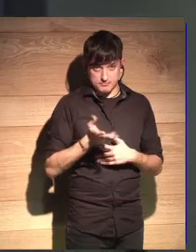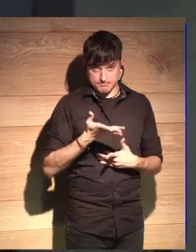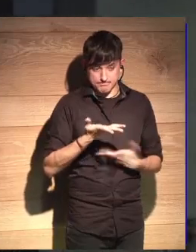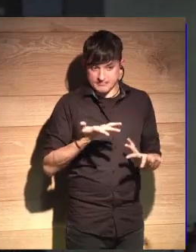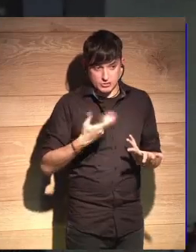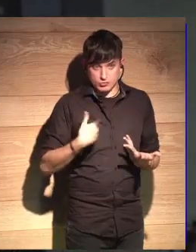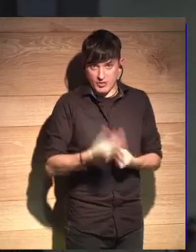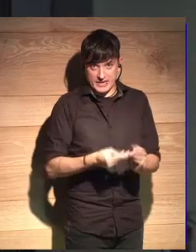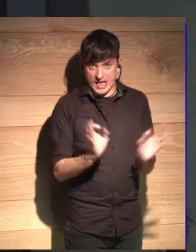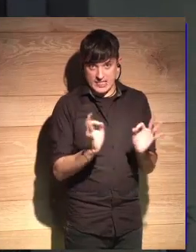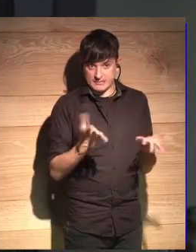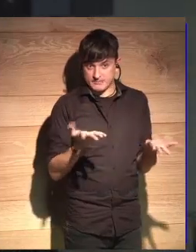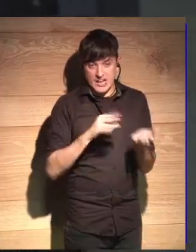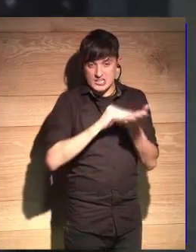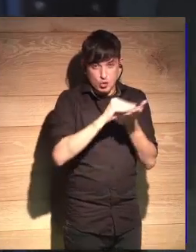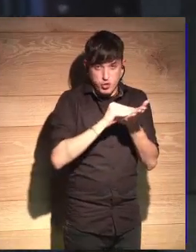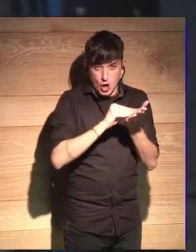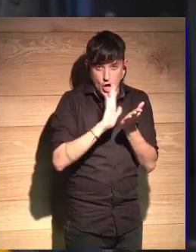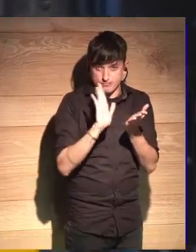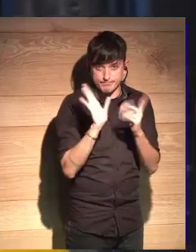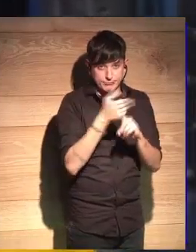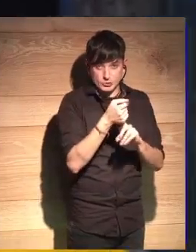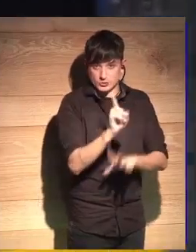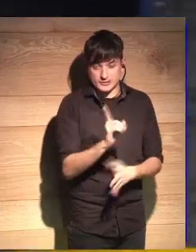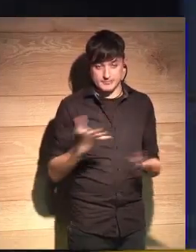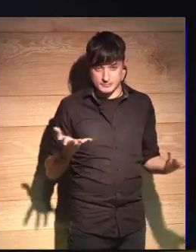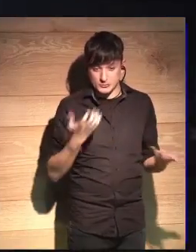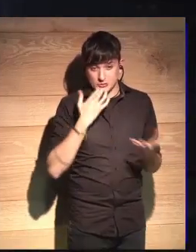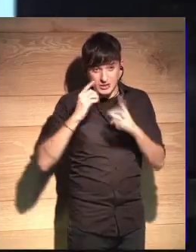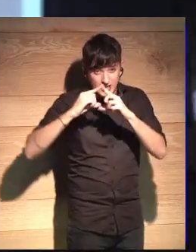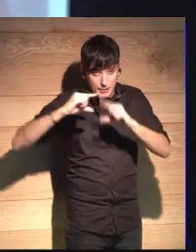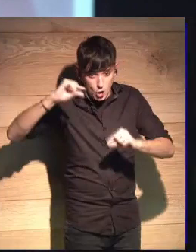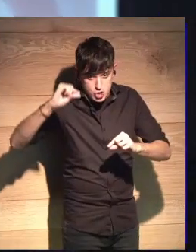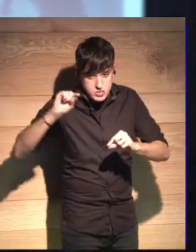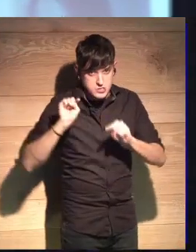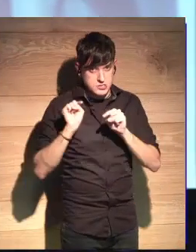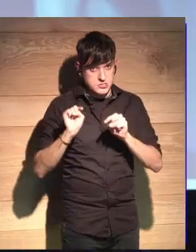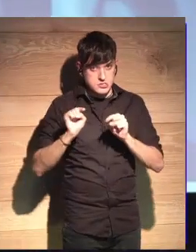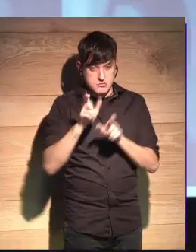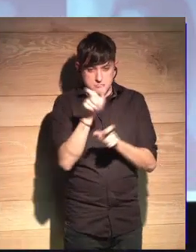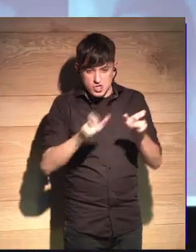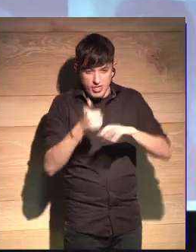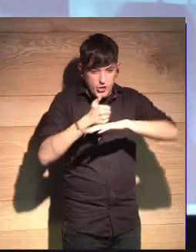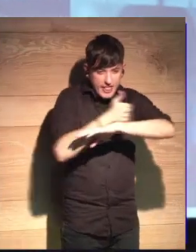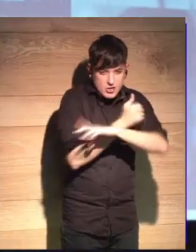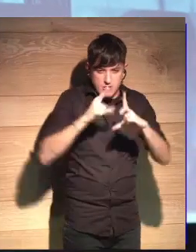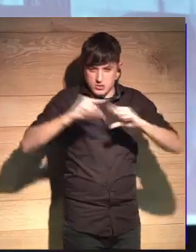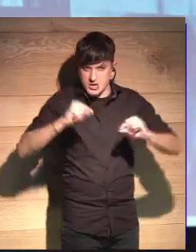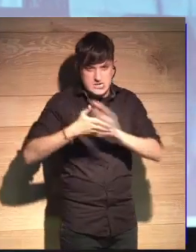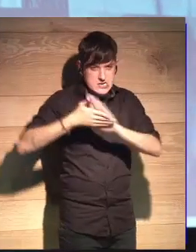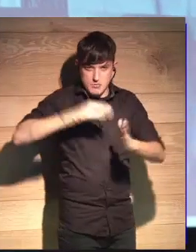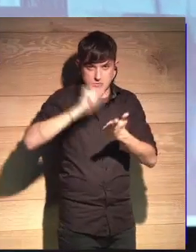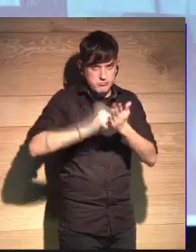We have a crisis. In the case of Japan, the Japanese quickly recognized that, yes, they